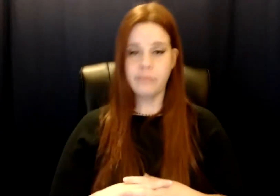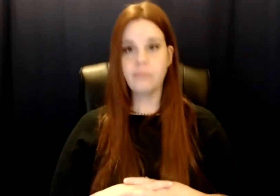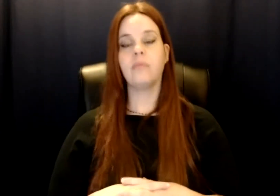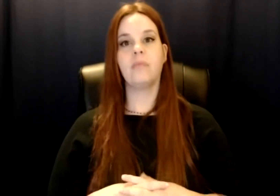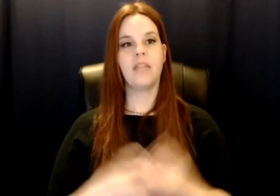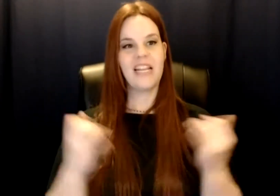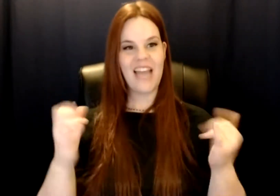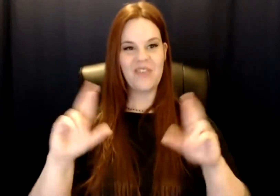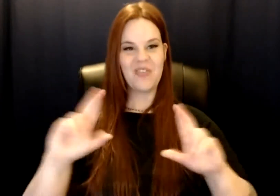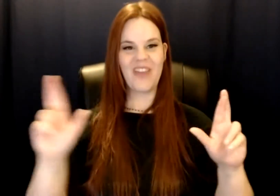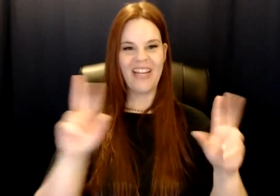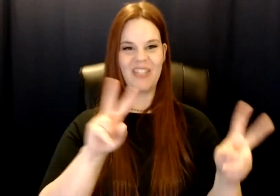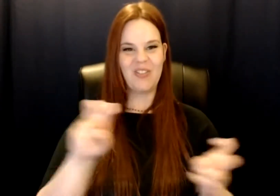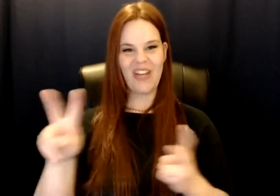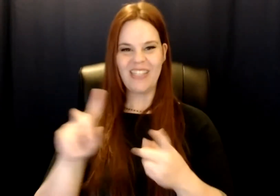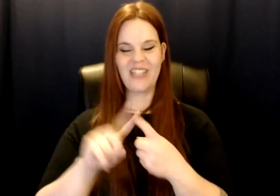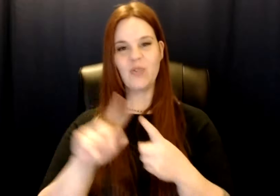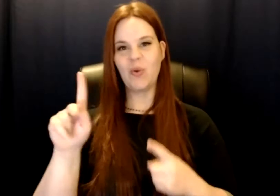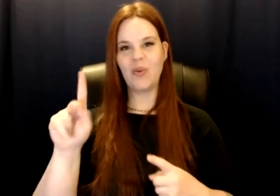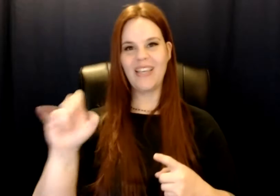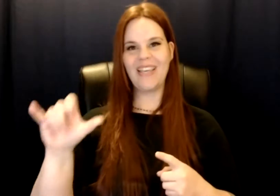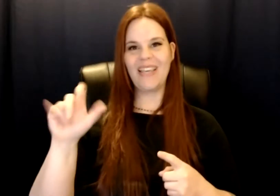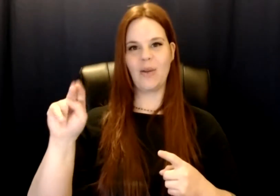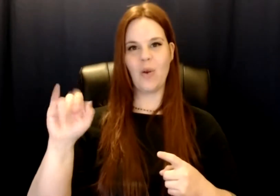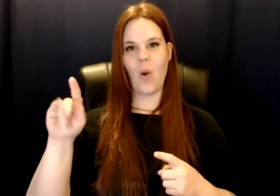ready to transition to the keynote.